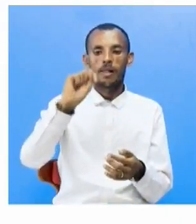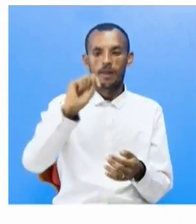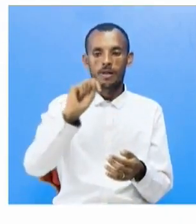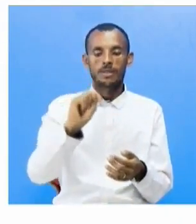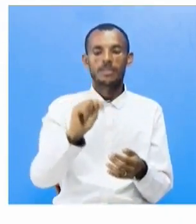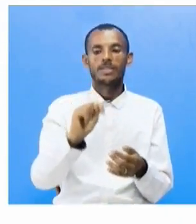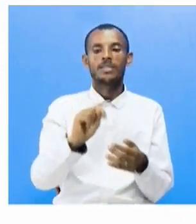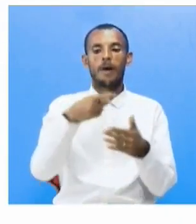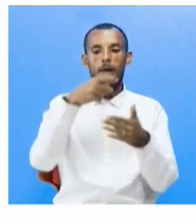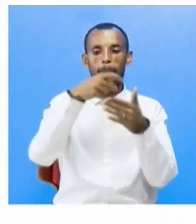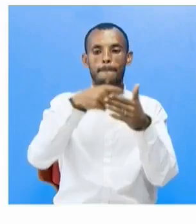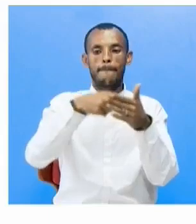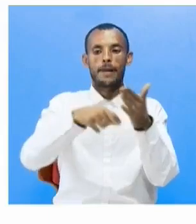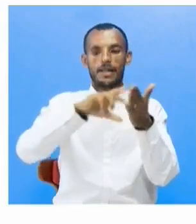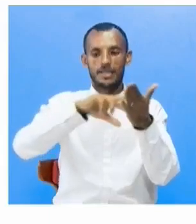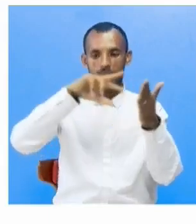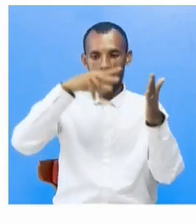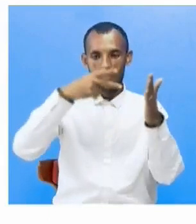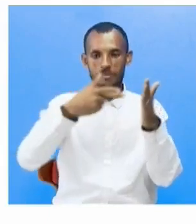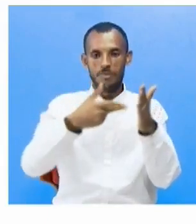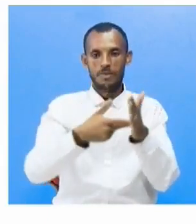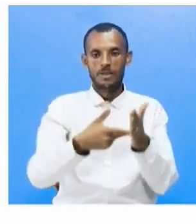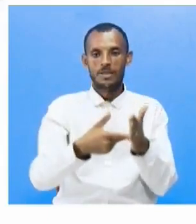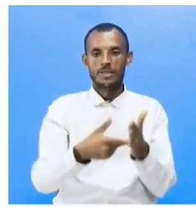an article